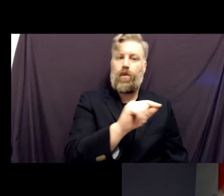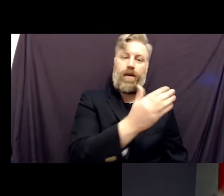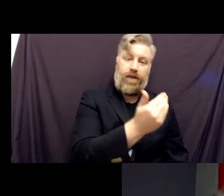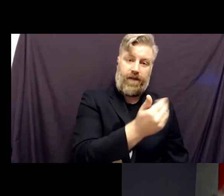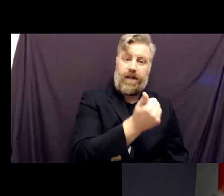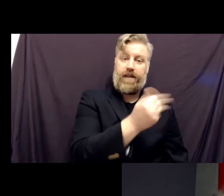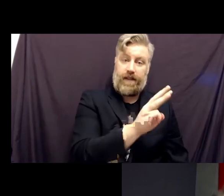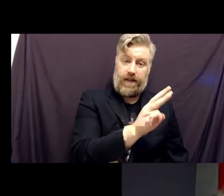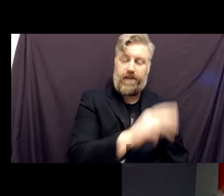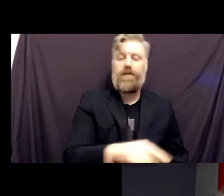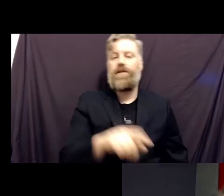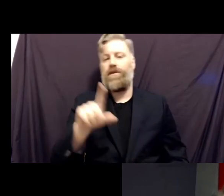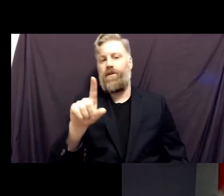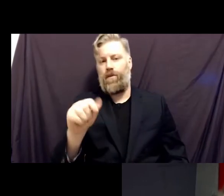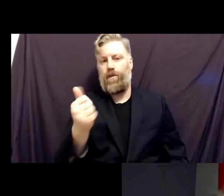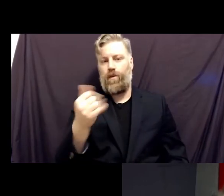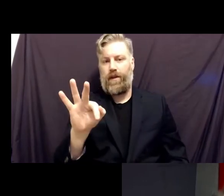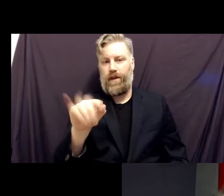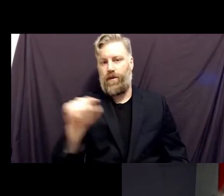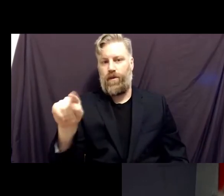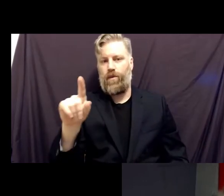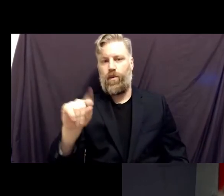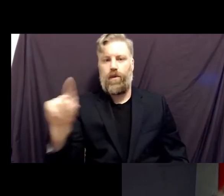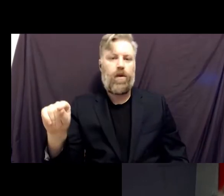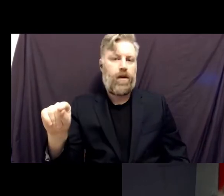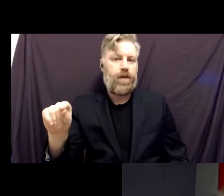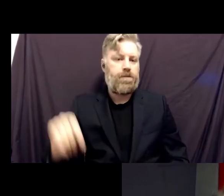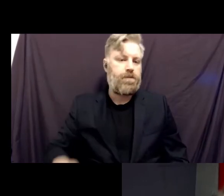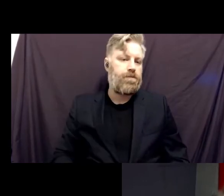and 2019 and 20.